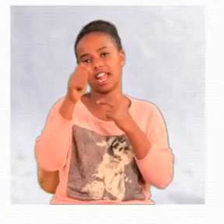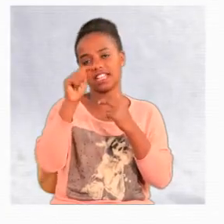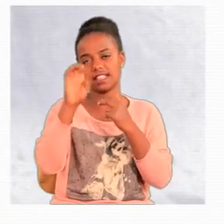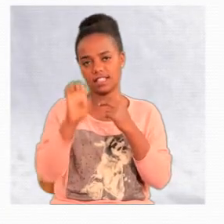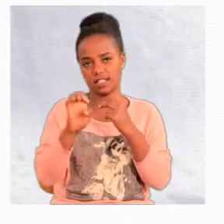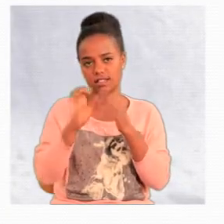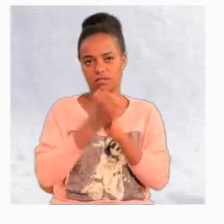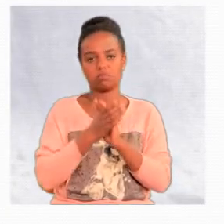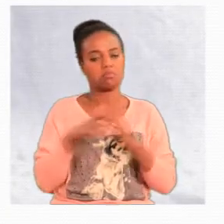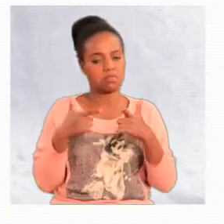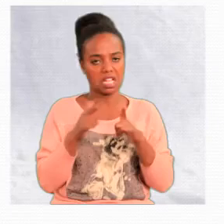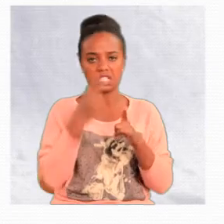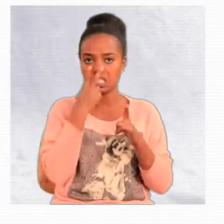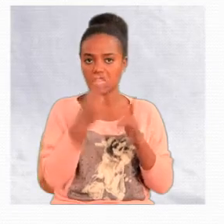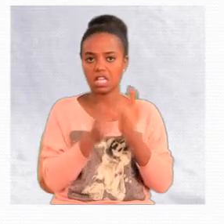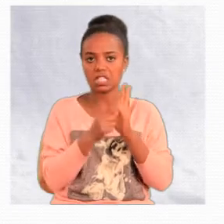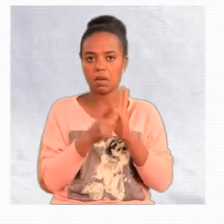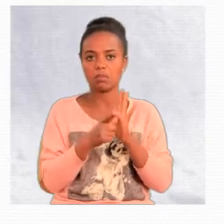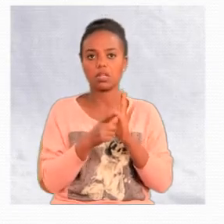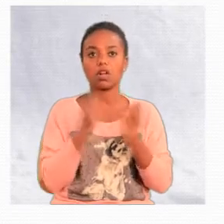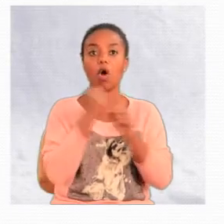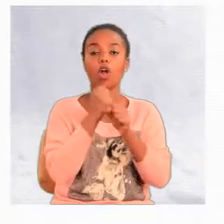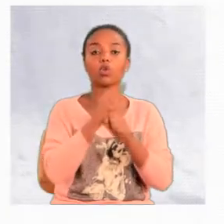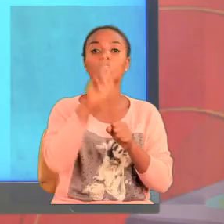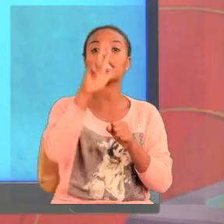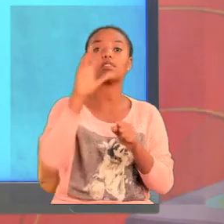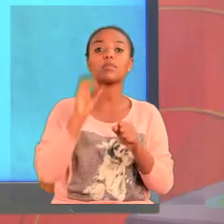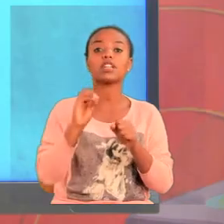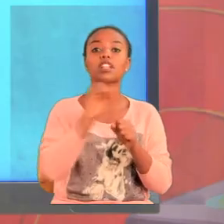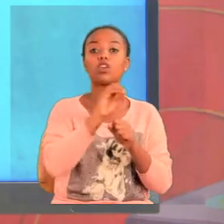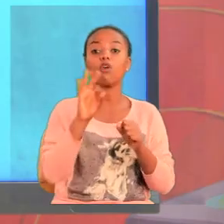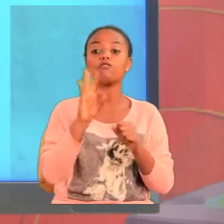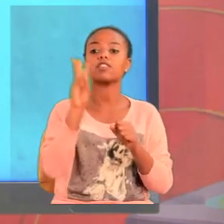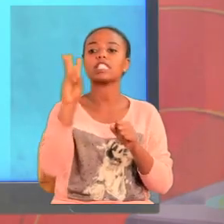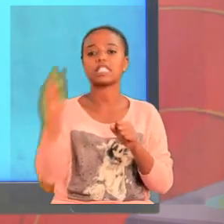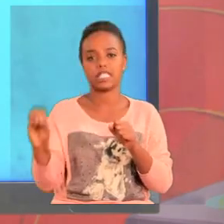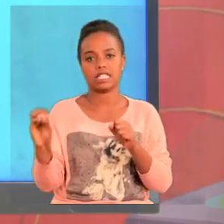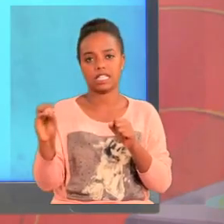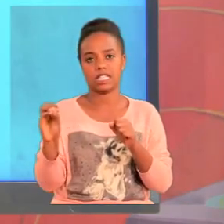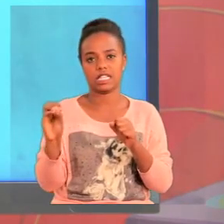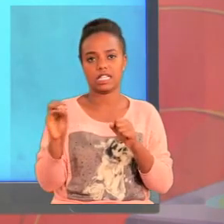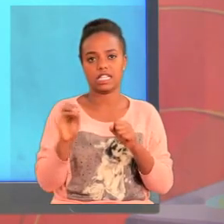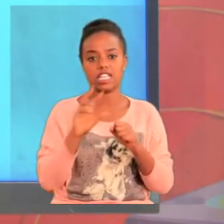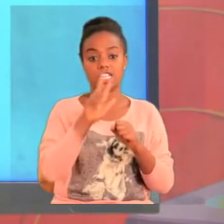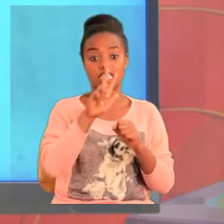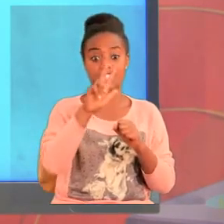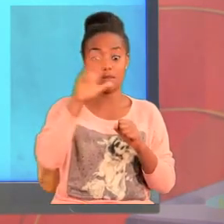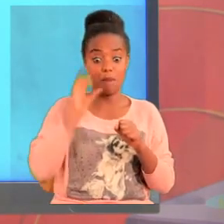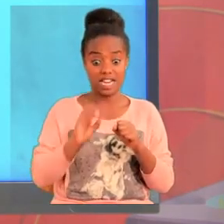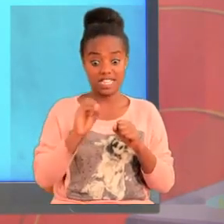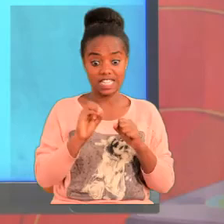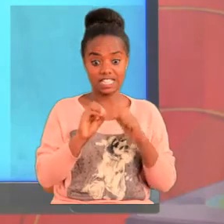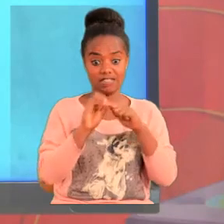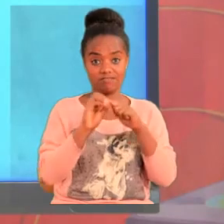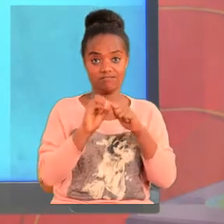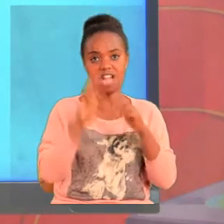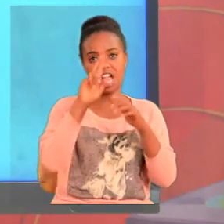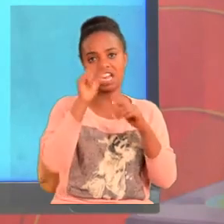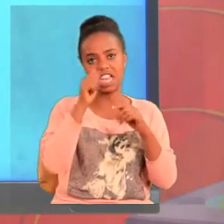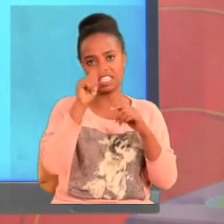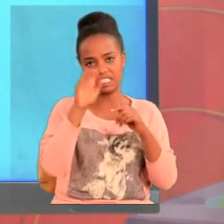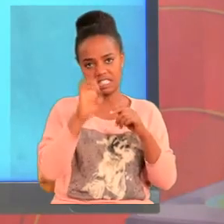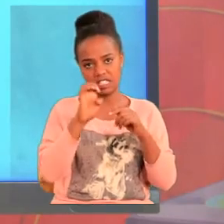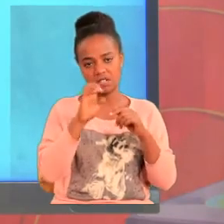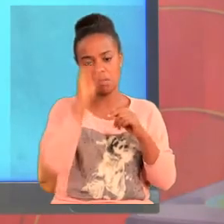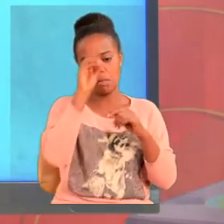see example. Calculate 3% of 16. So this is the rate, this is the base. You are asked to